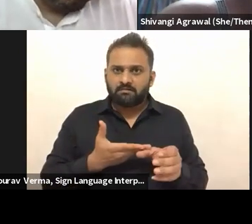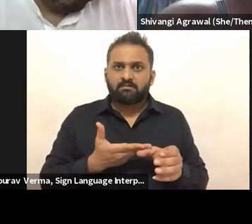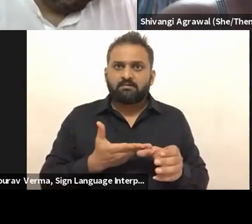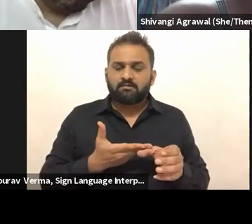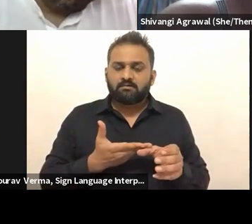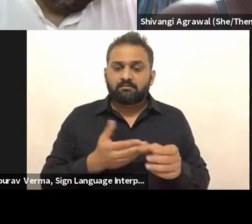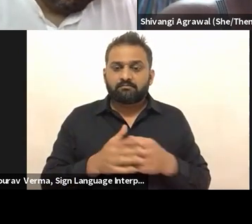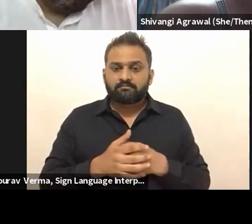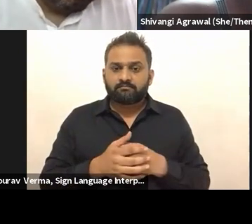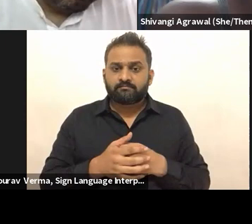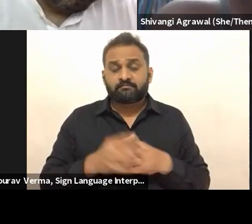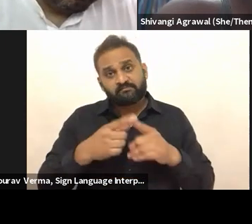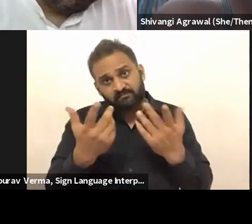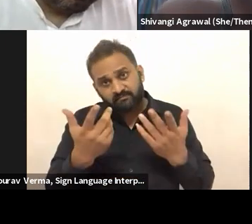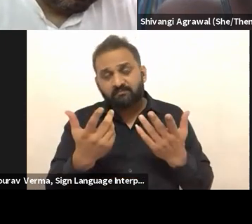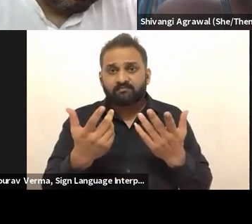And often there is also an